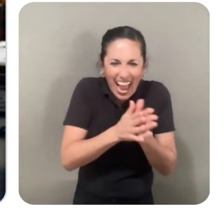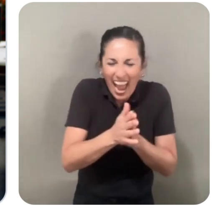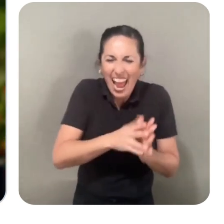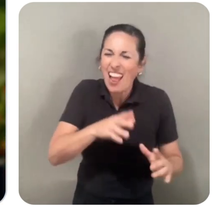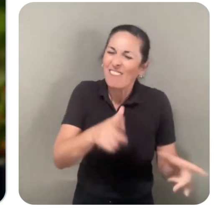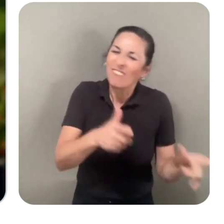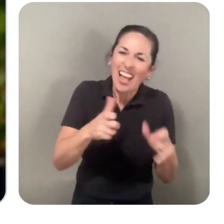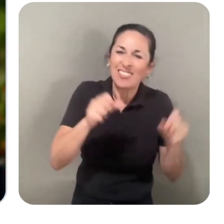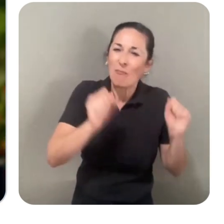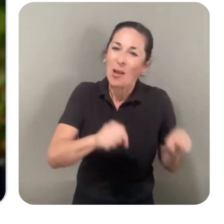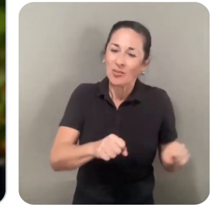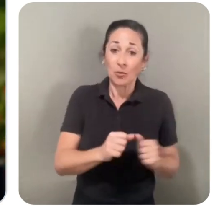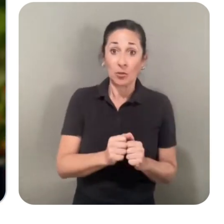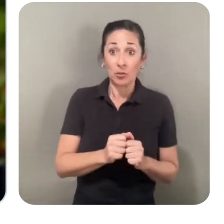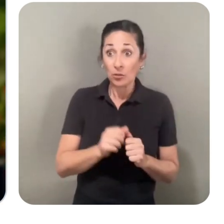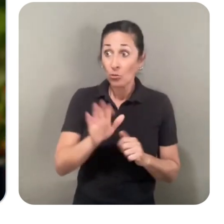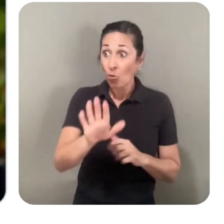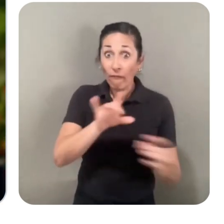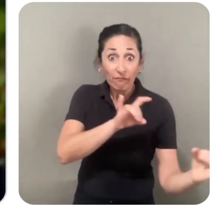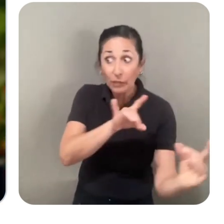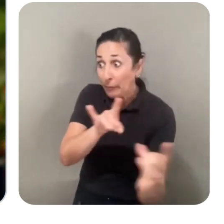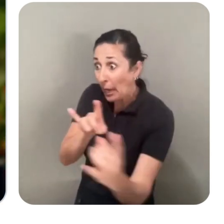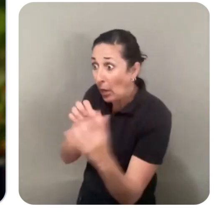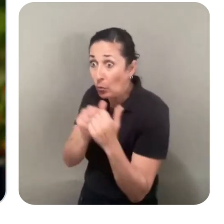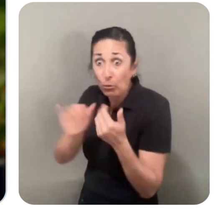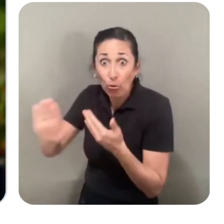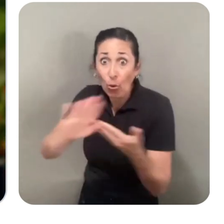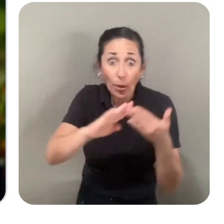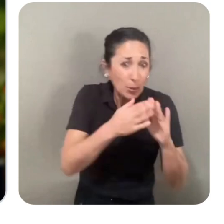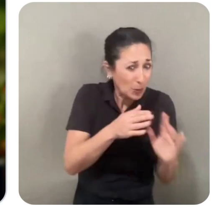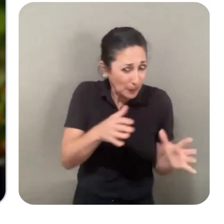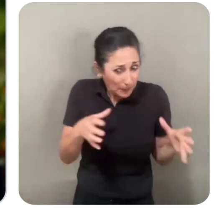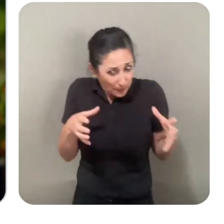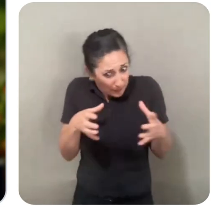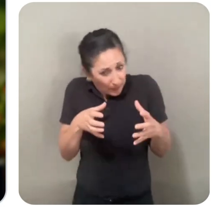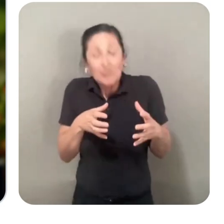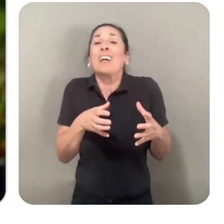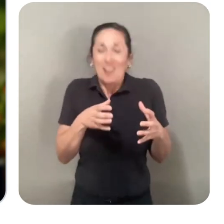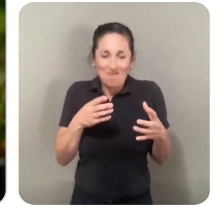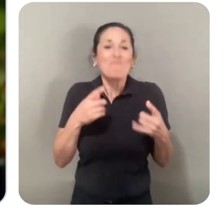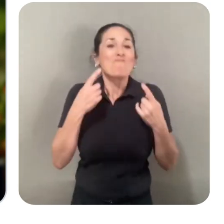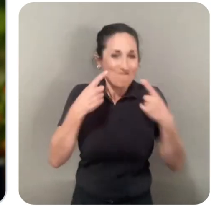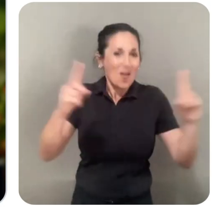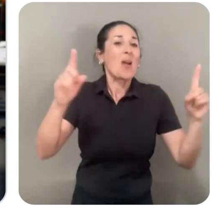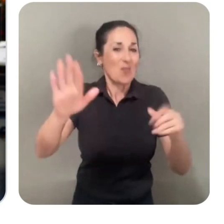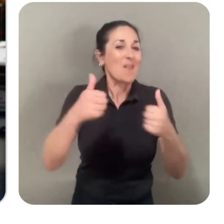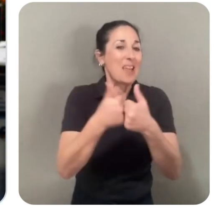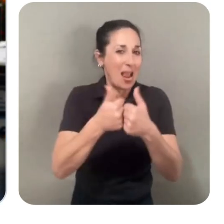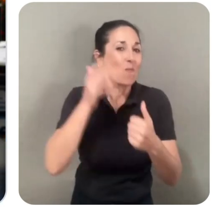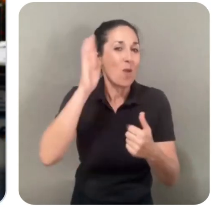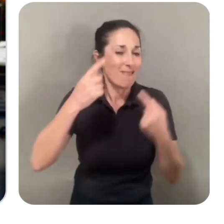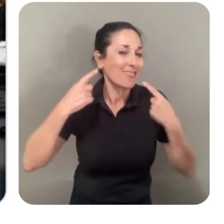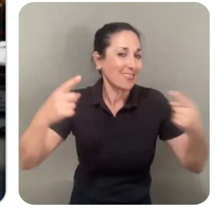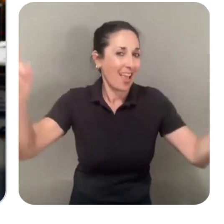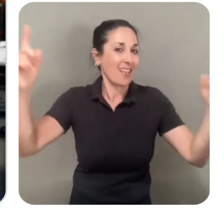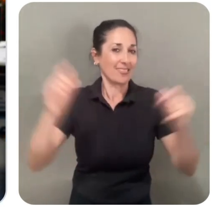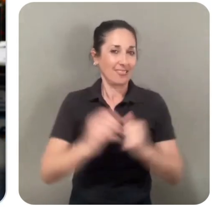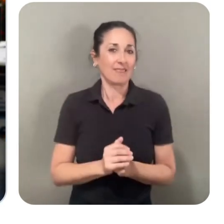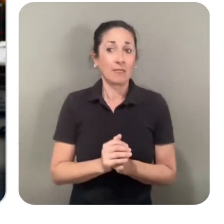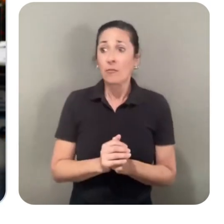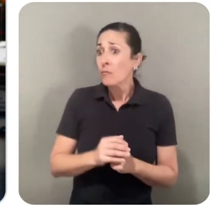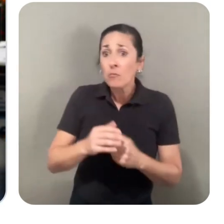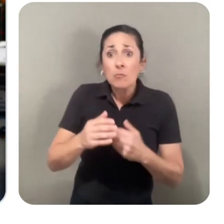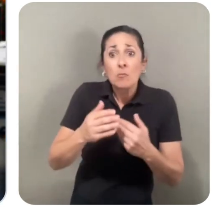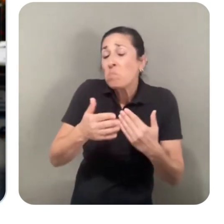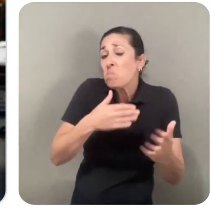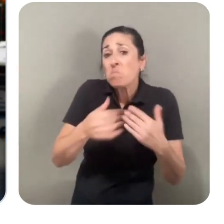possible. The tighter your feedback loop is with your community, the more successful your game will be. But wherever you are in